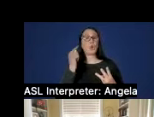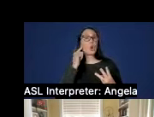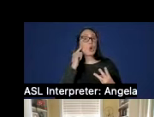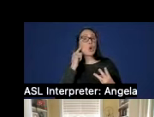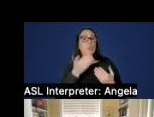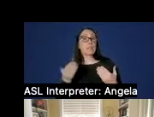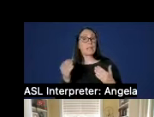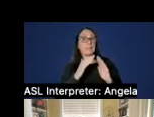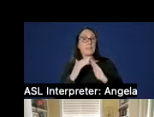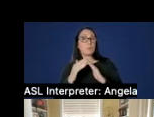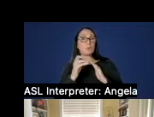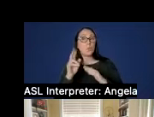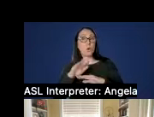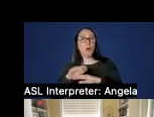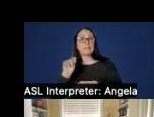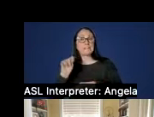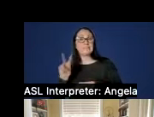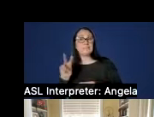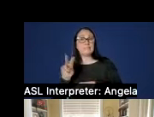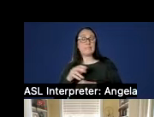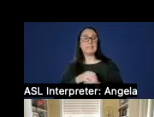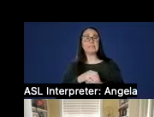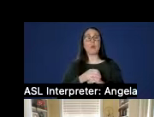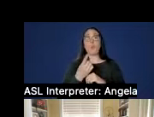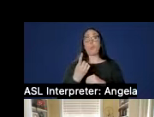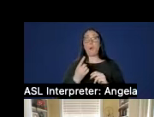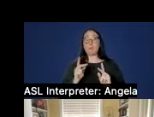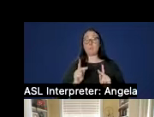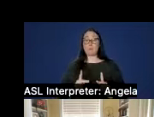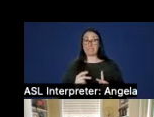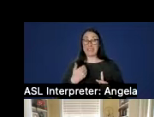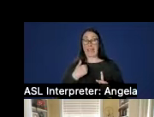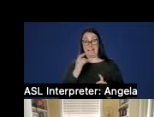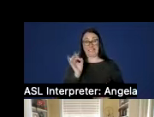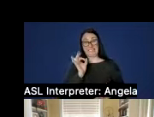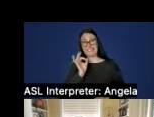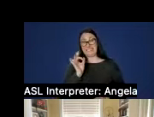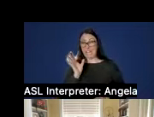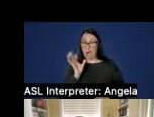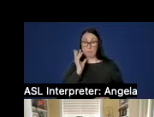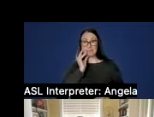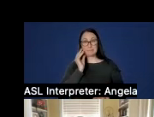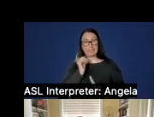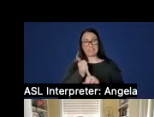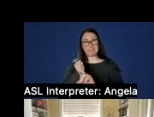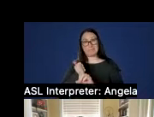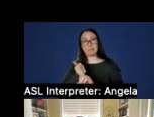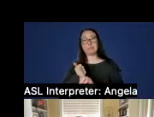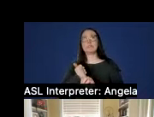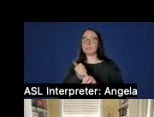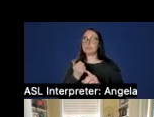community or on TV. And then we have one person that had a terrible experience. So we have a very